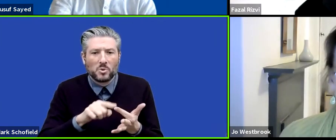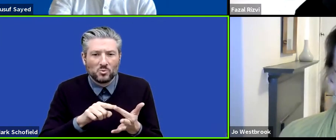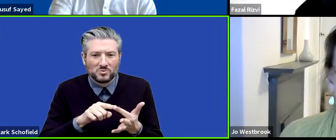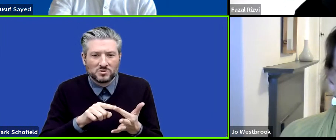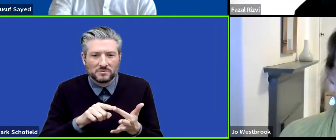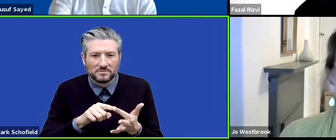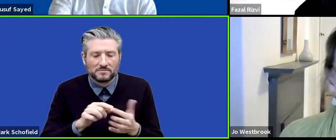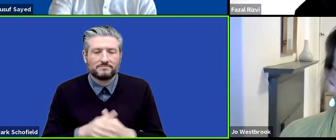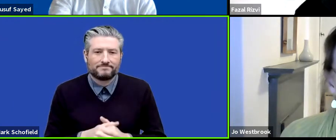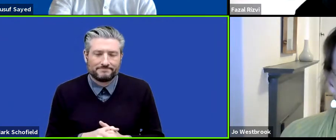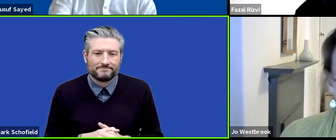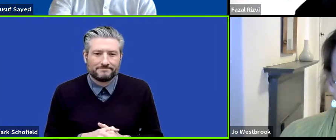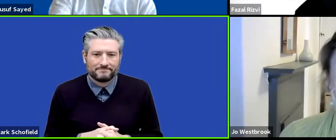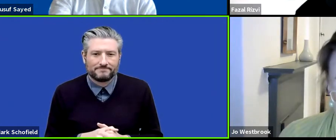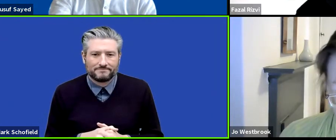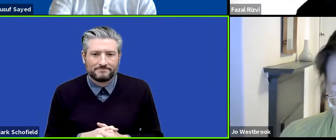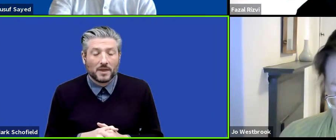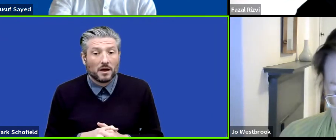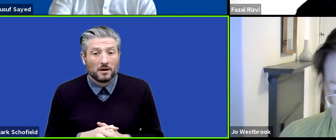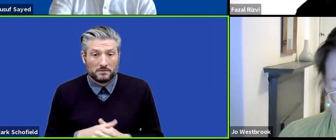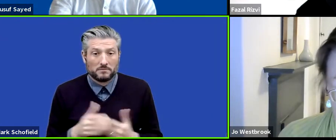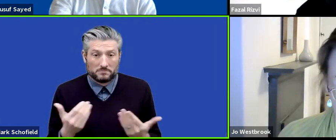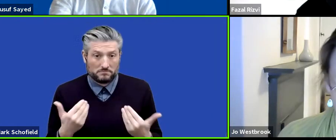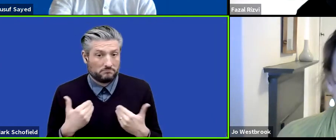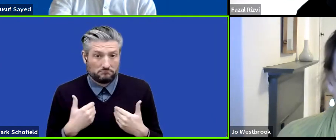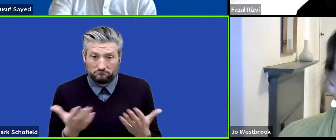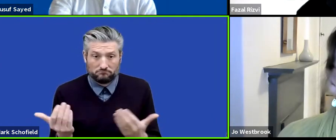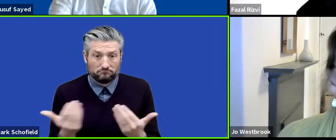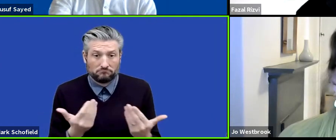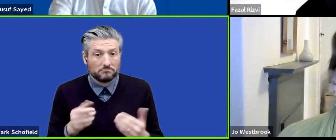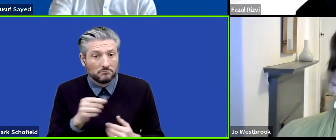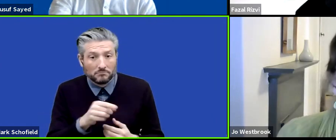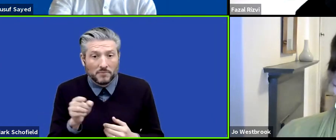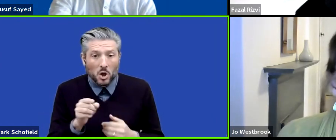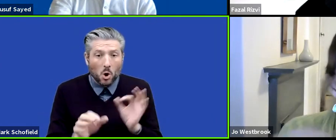comments and questions are going to be very welcome from the audience,